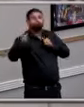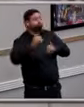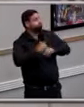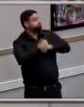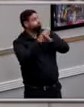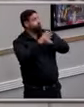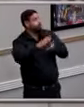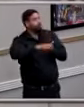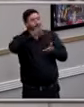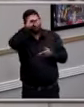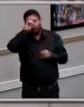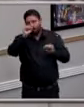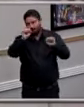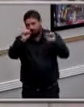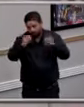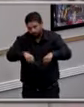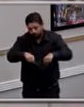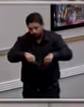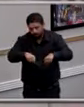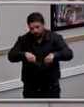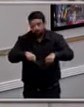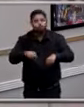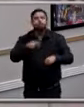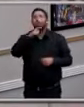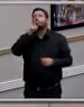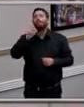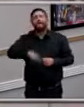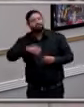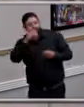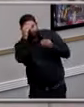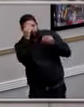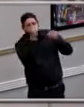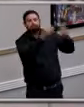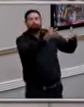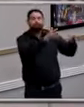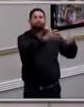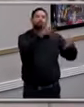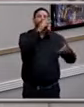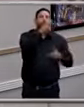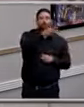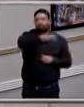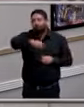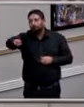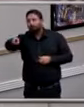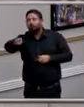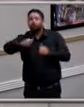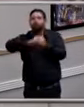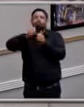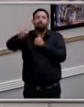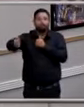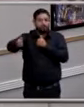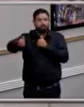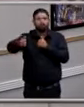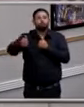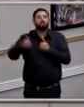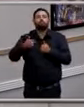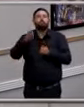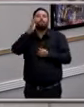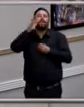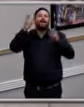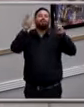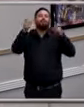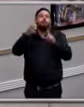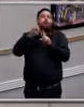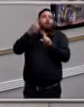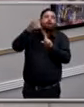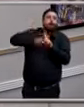they absolutely can, without having to notify the campus that they're reverting to asynchronous. It basically would happen